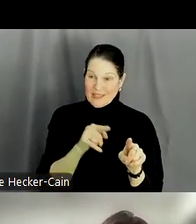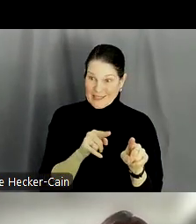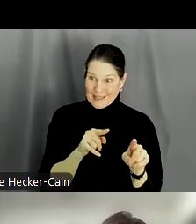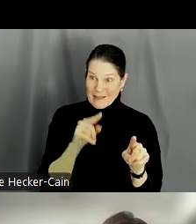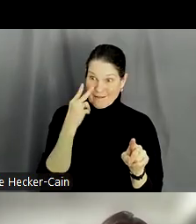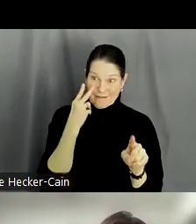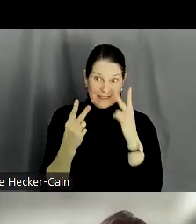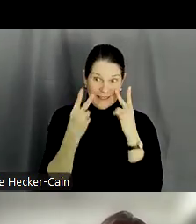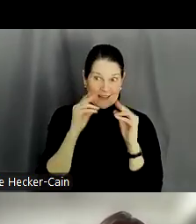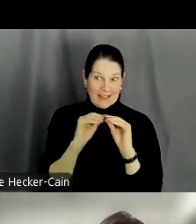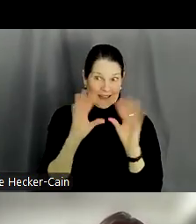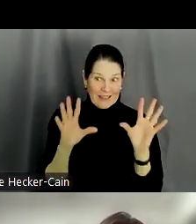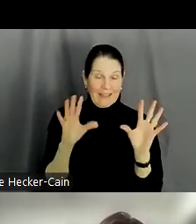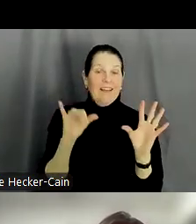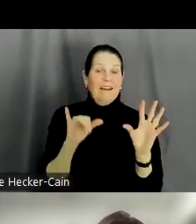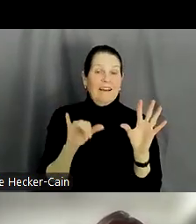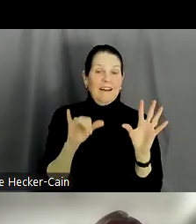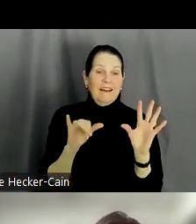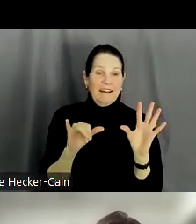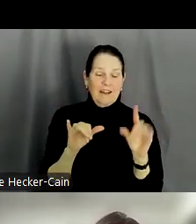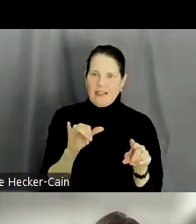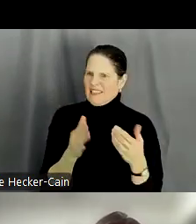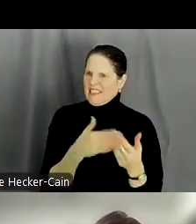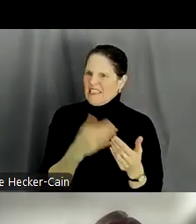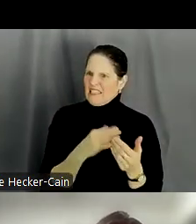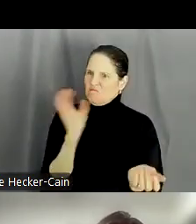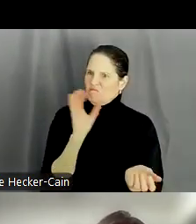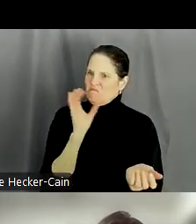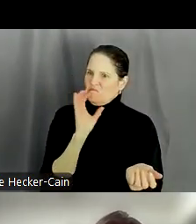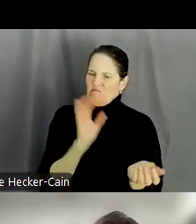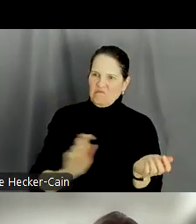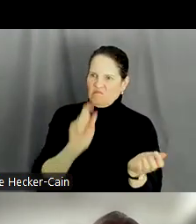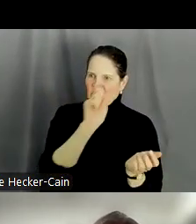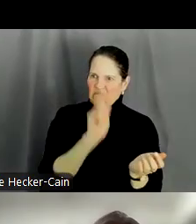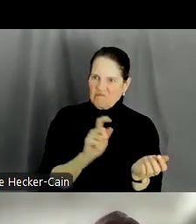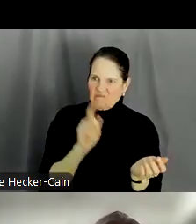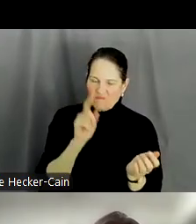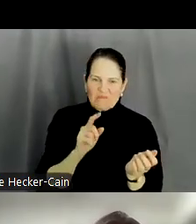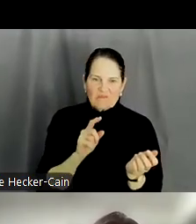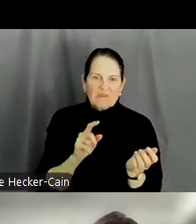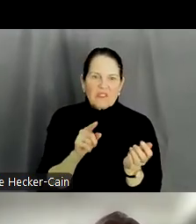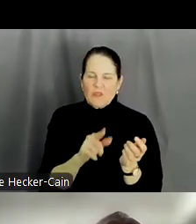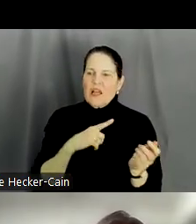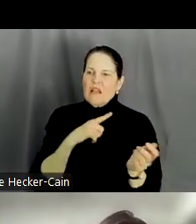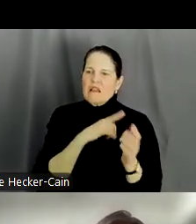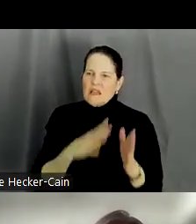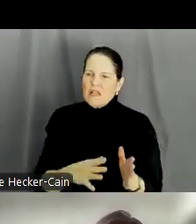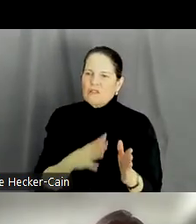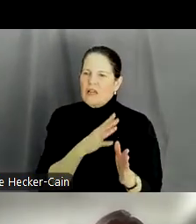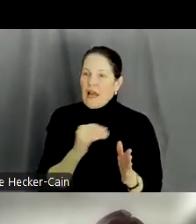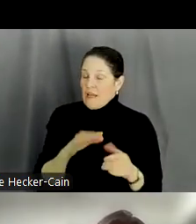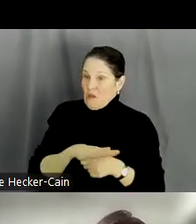community by community. We have a searchable website as well that I can share afterwards so that legislators and